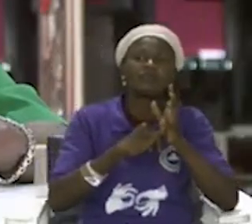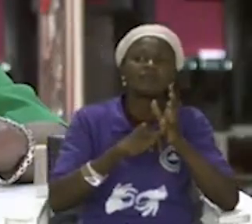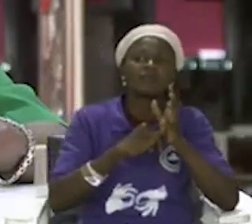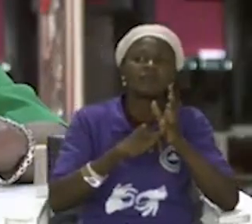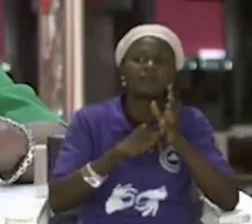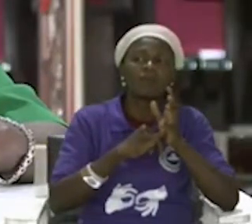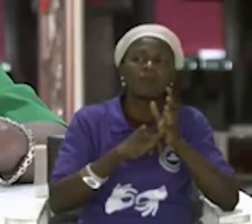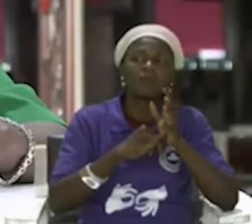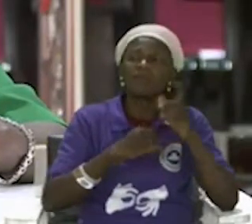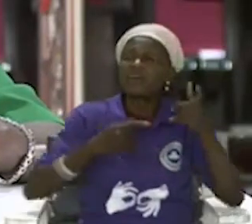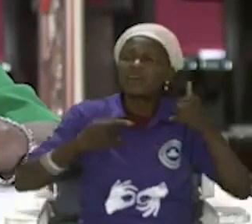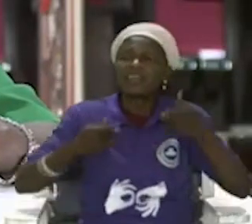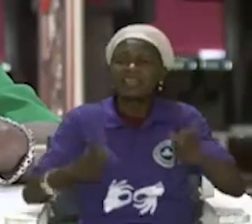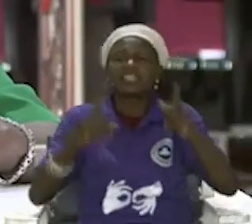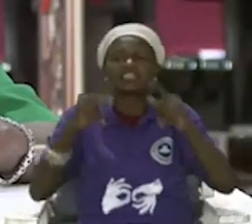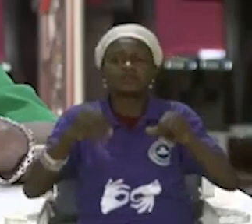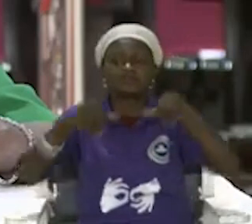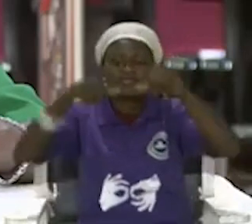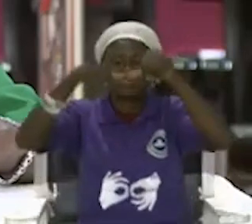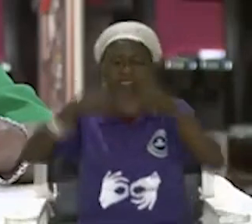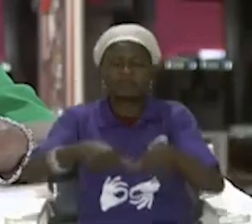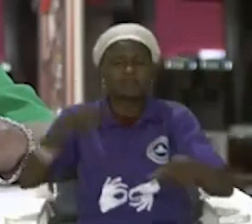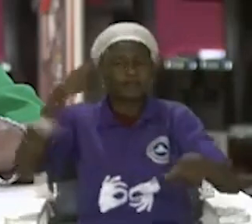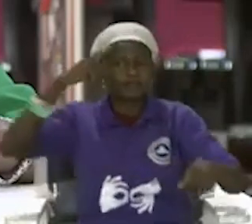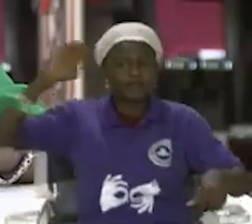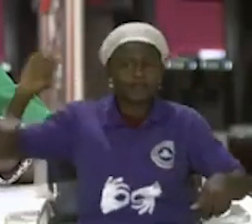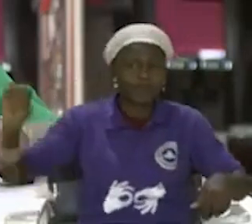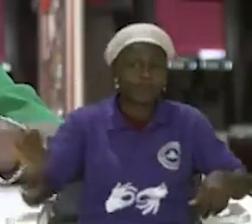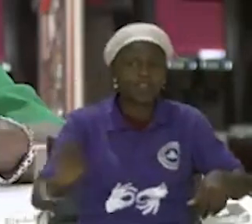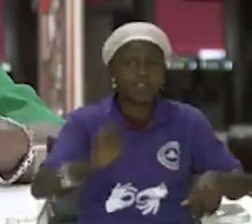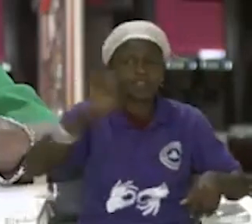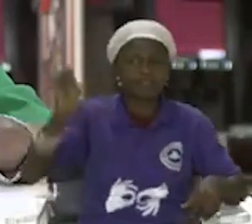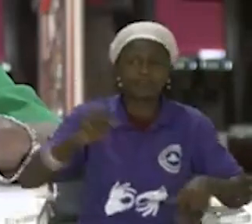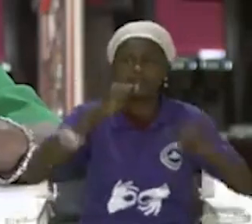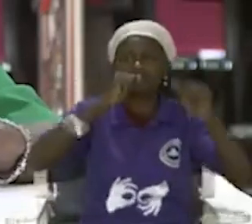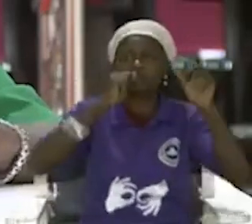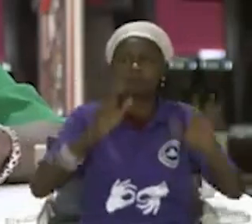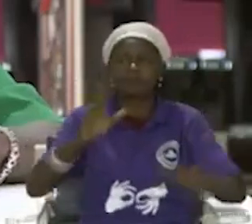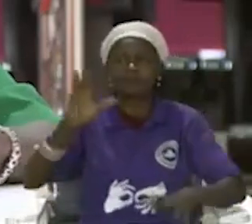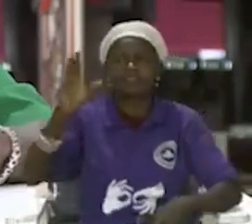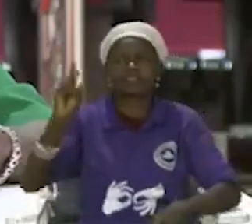let me remain forever blessed.